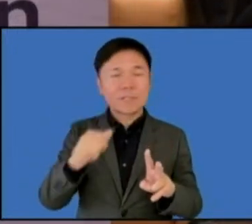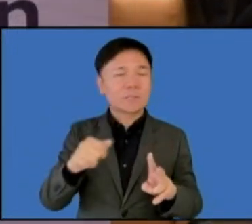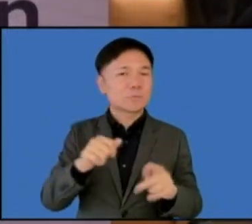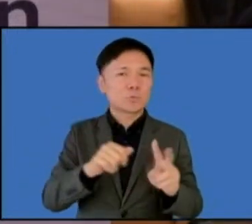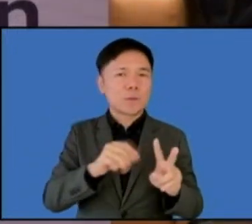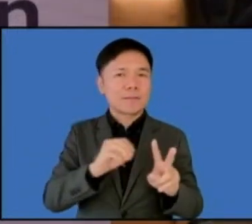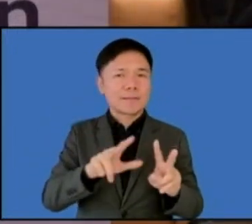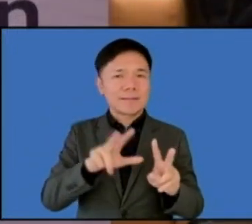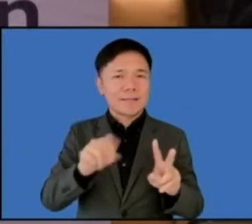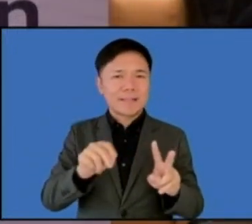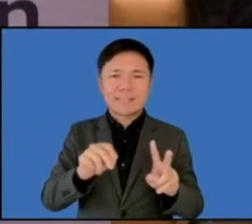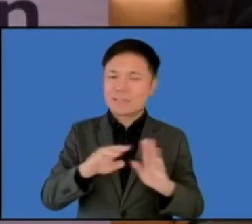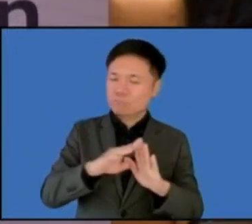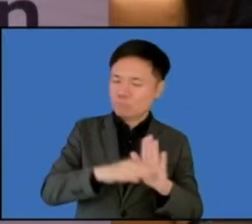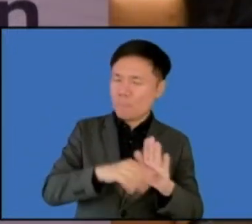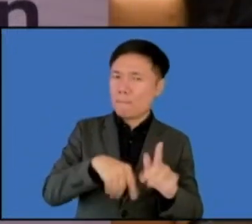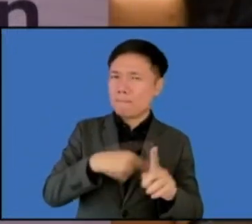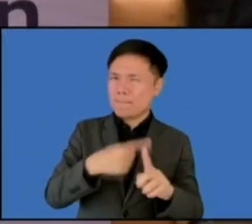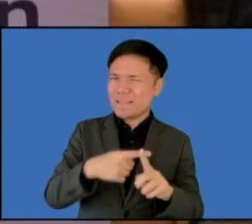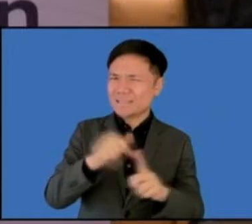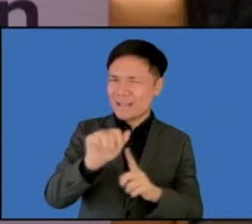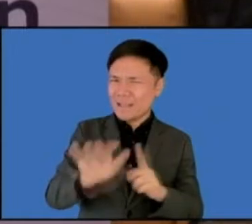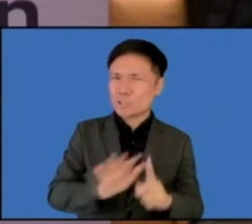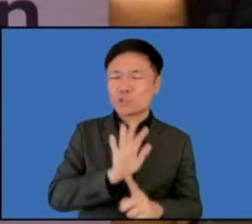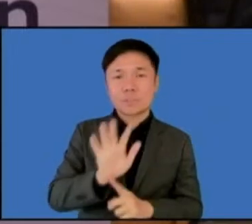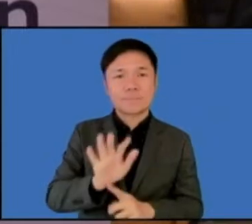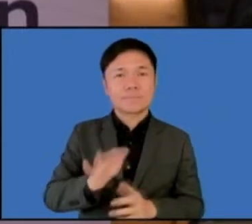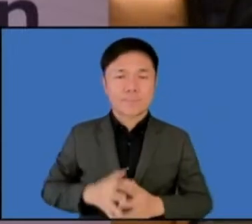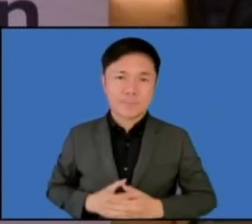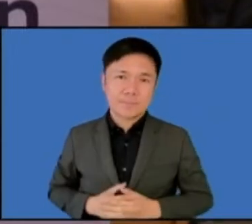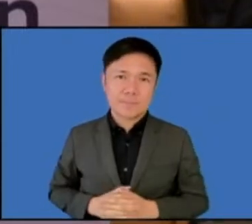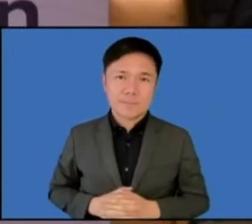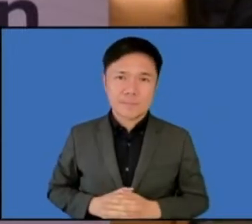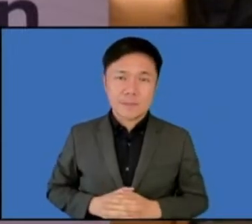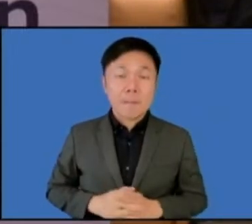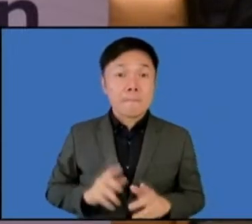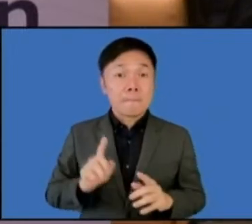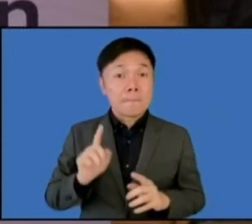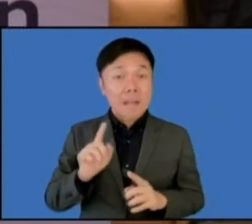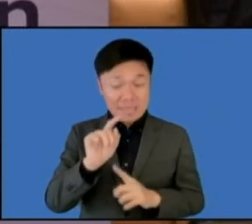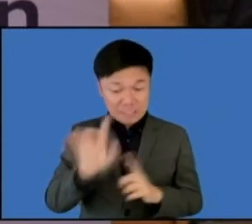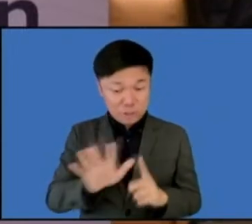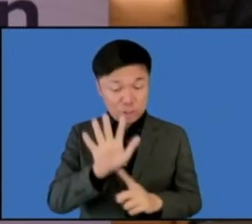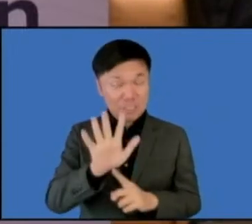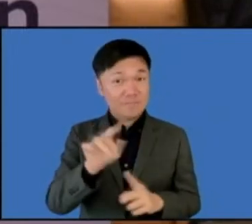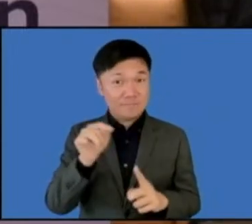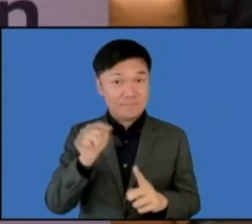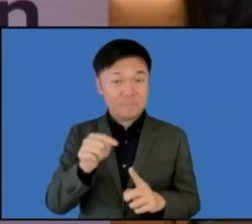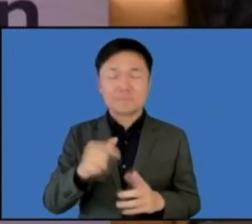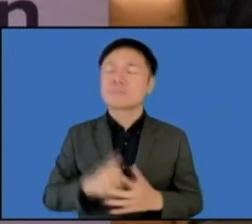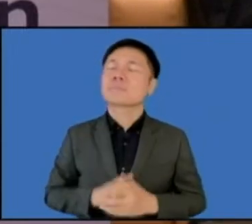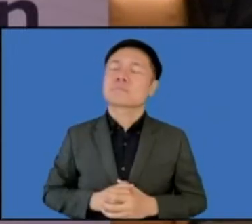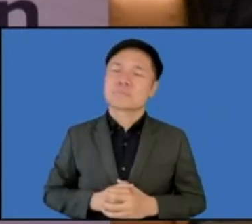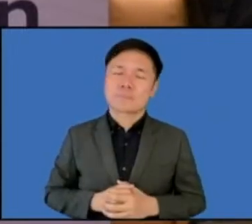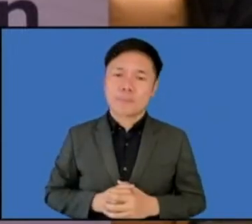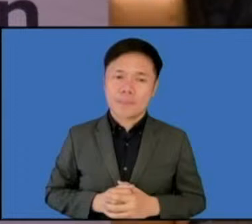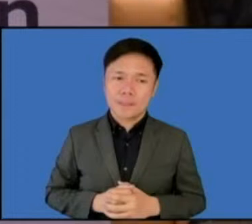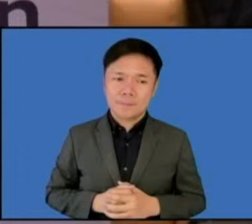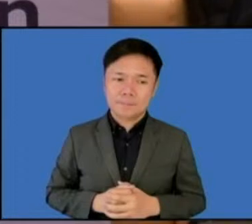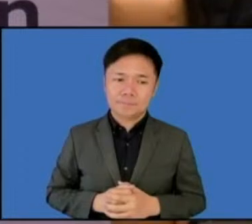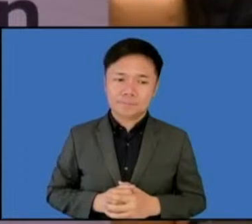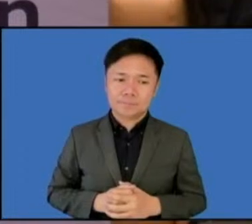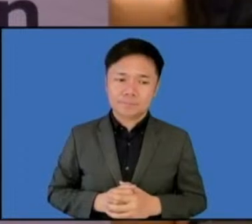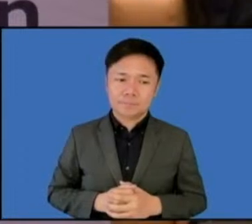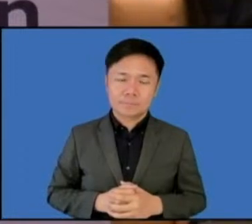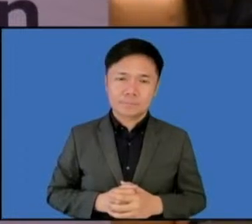the SDGs. And the SDGs actually gave